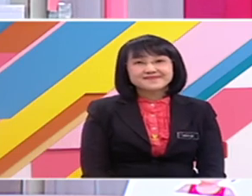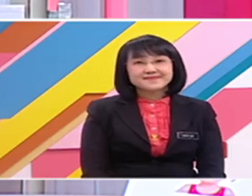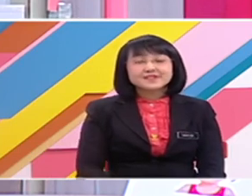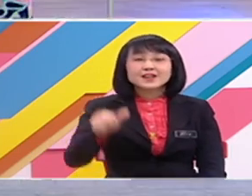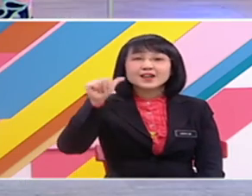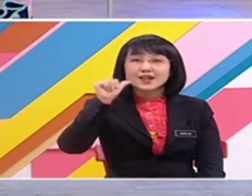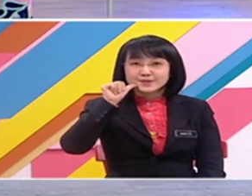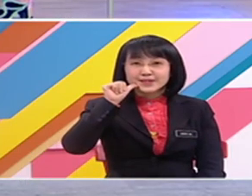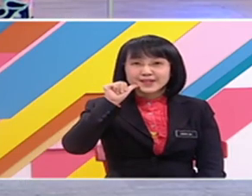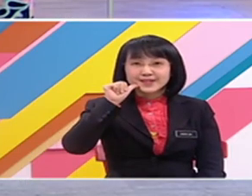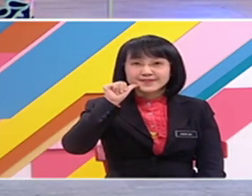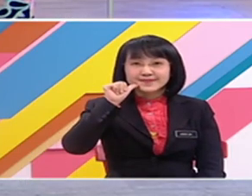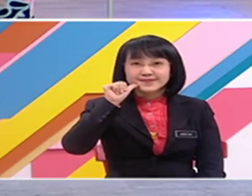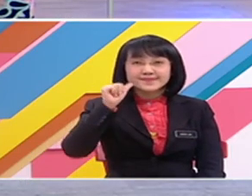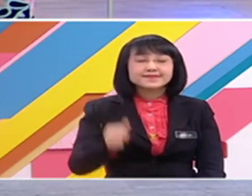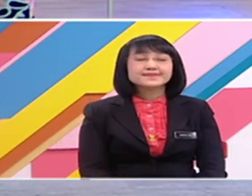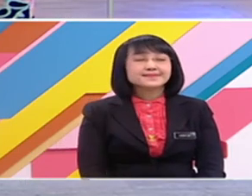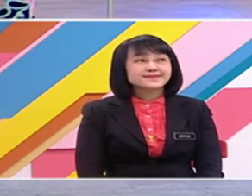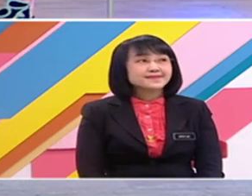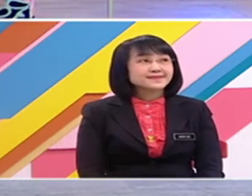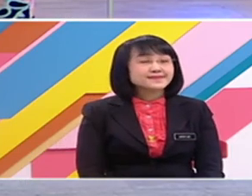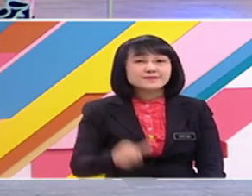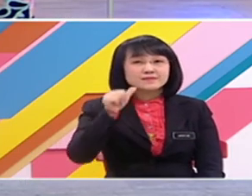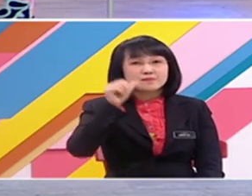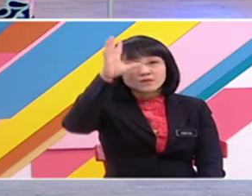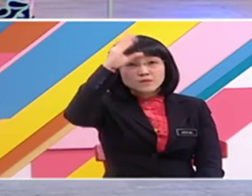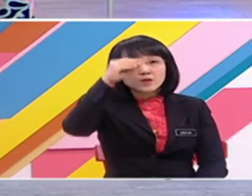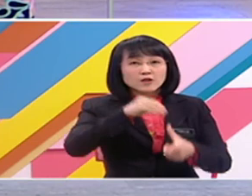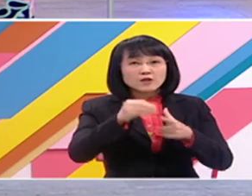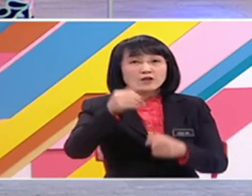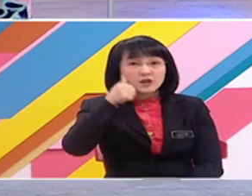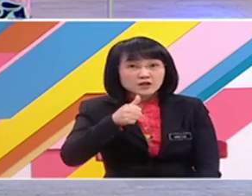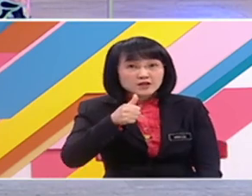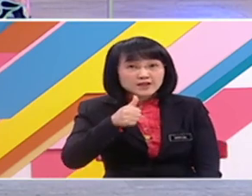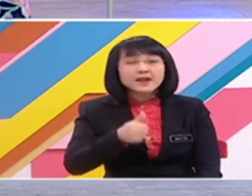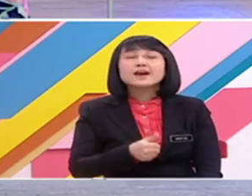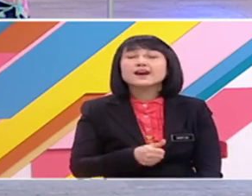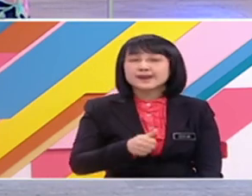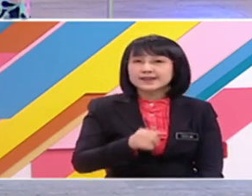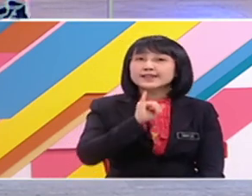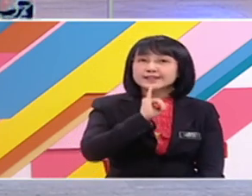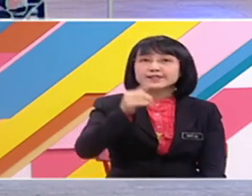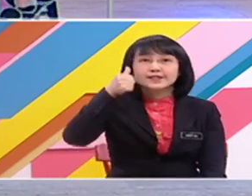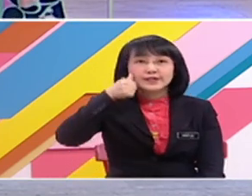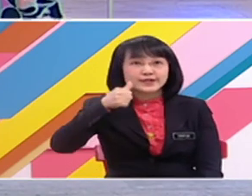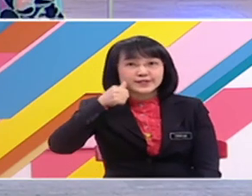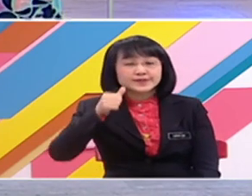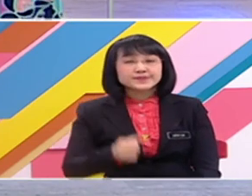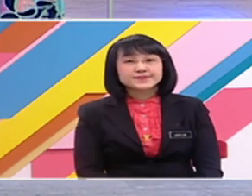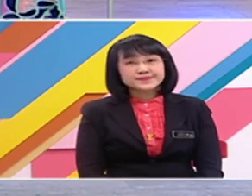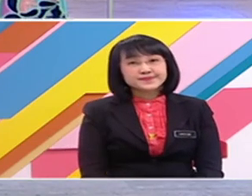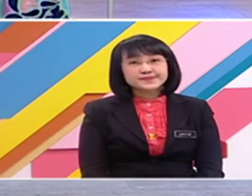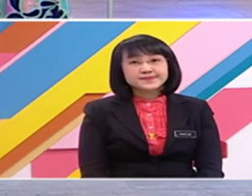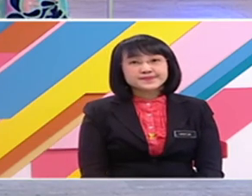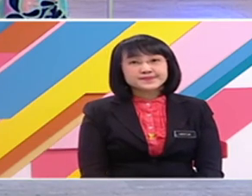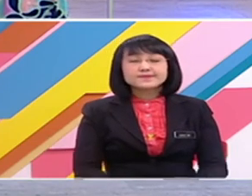Amna. Amna is boy or girl? It's a girl. Alright. Okay, yeah. Amna is a girl. Mm-hmm. So,